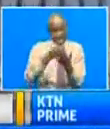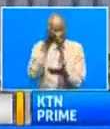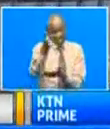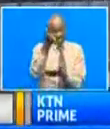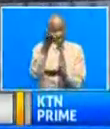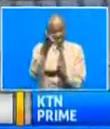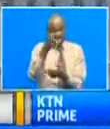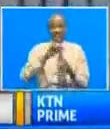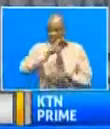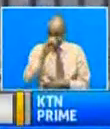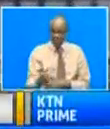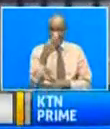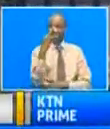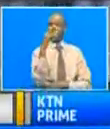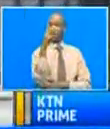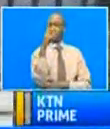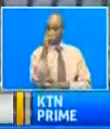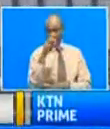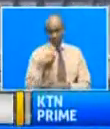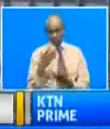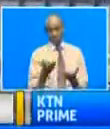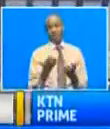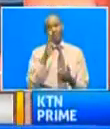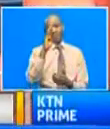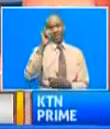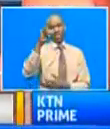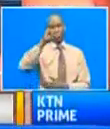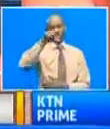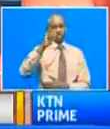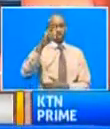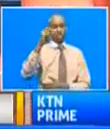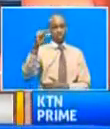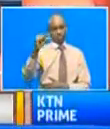Wanzhou, a town 3 kilometers from the capital, Beijing.